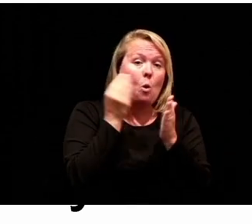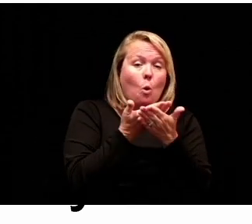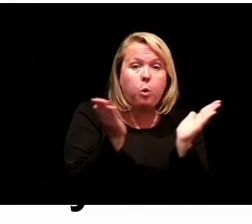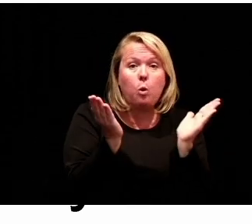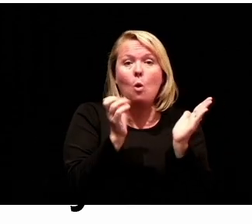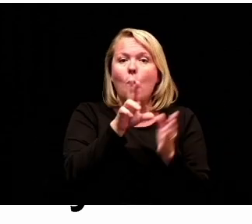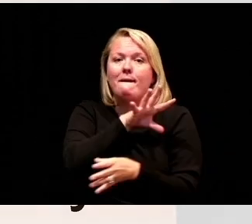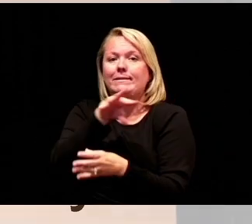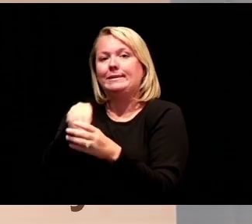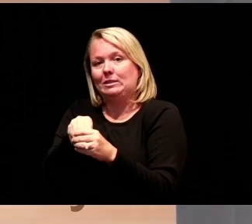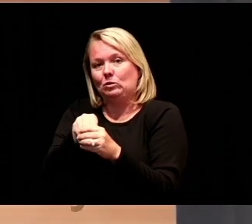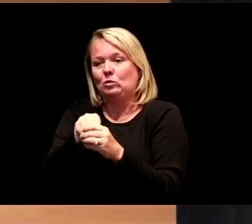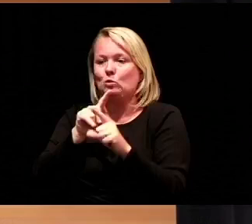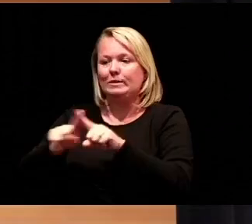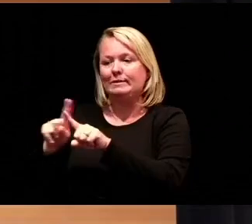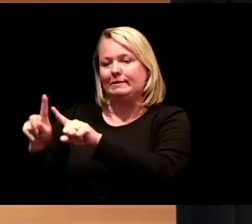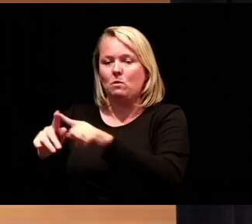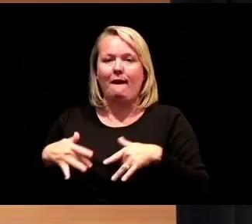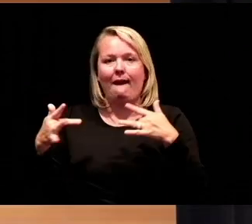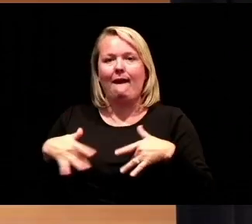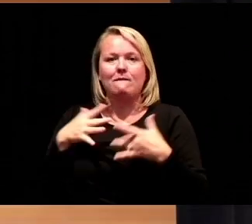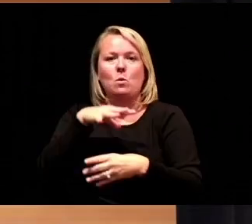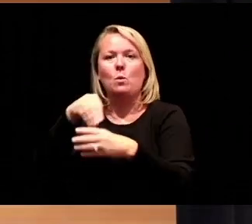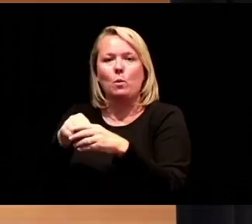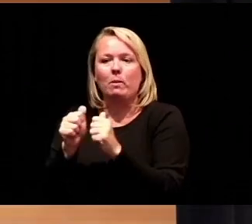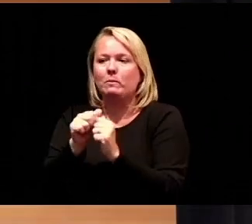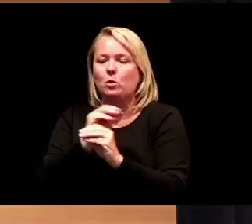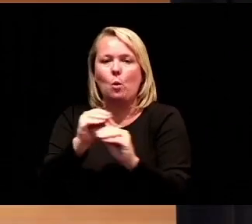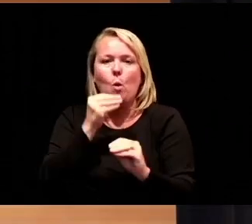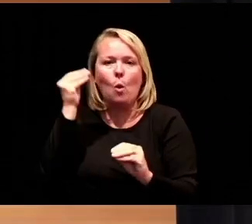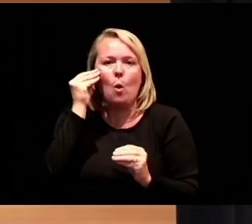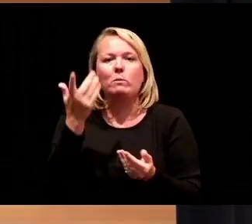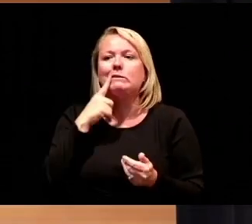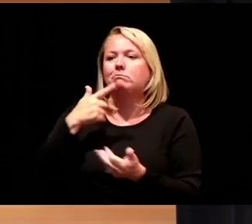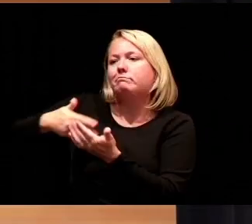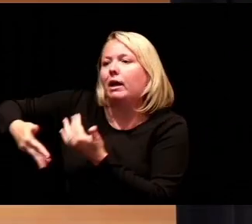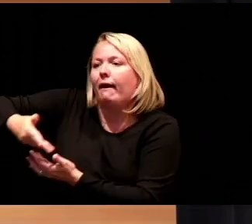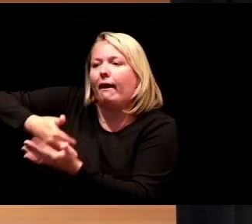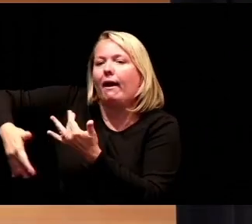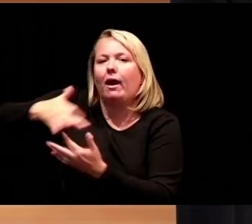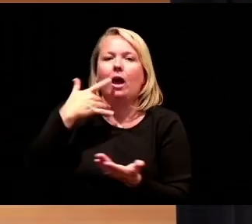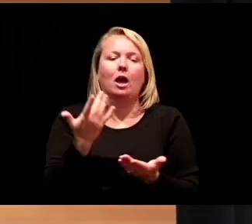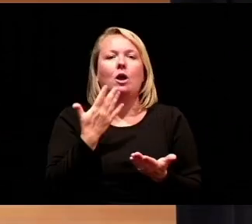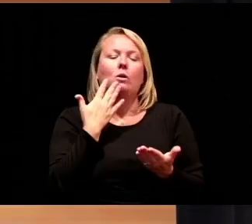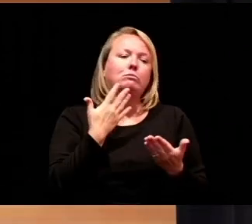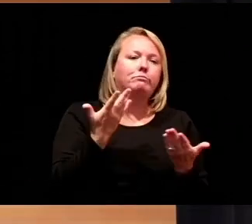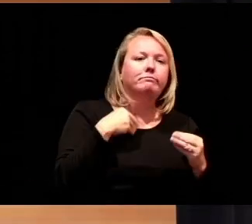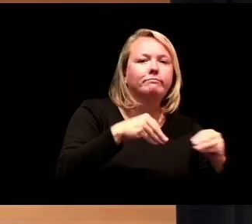This is not in the slides, but I just wanted to emphasize that we have a very concerning trend where,